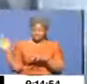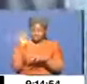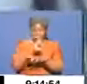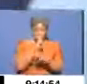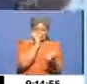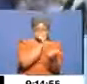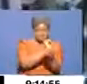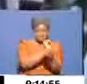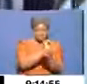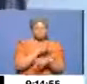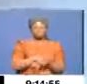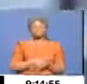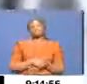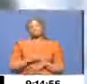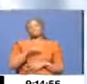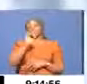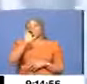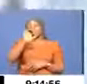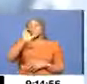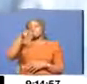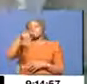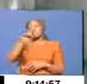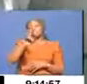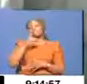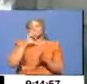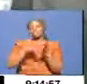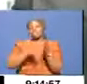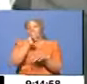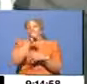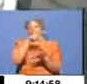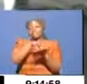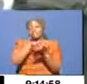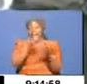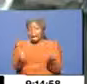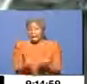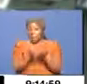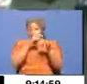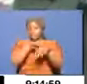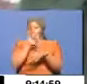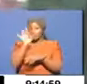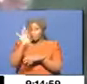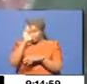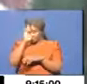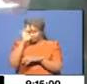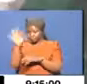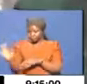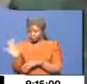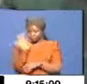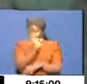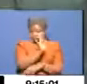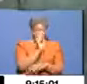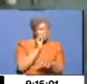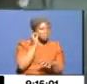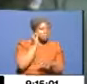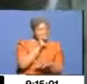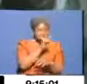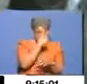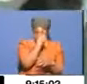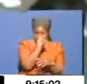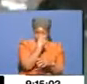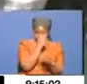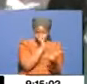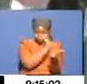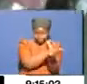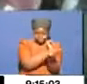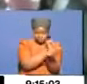Police Station Ezra Sambu, the incident happened when three police officers had gone to the home of the suspect to arrest him